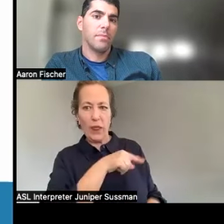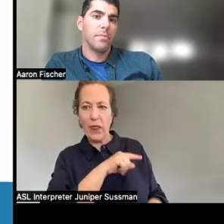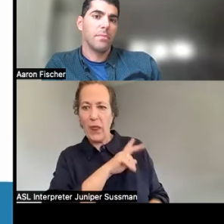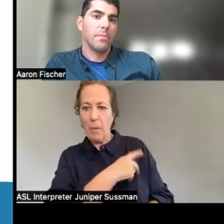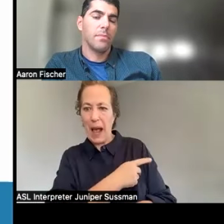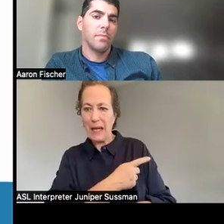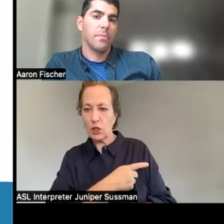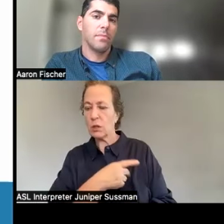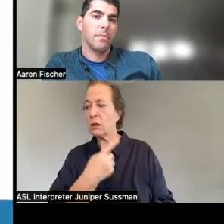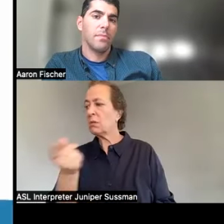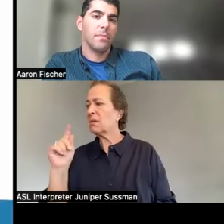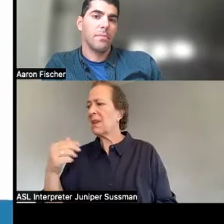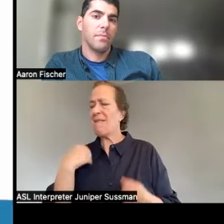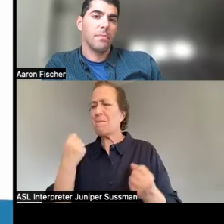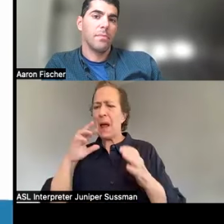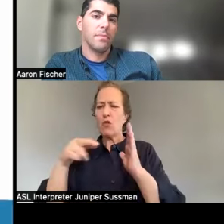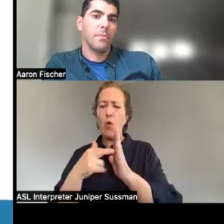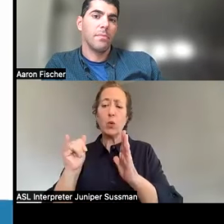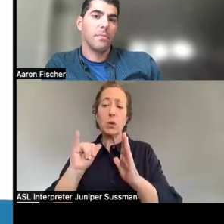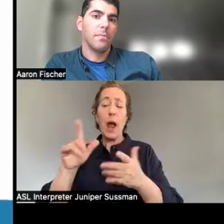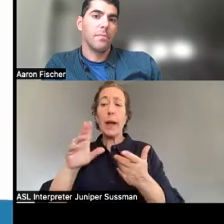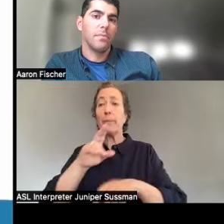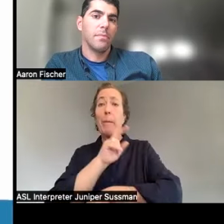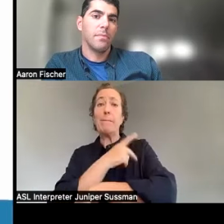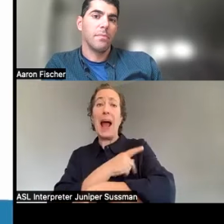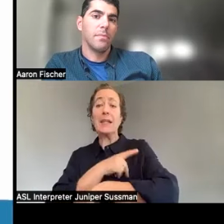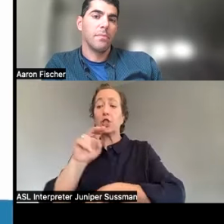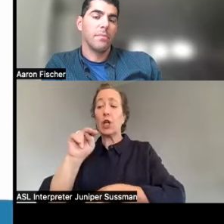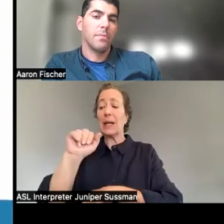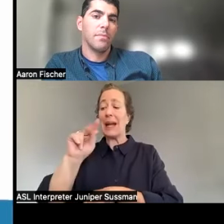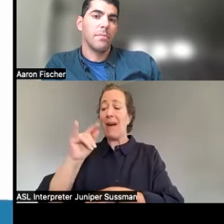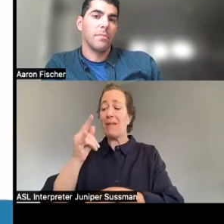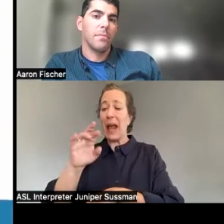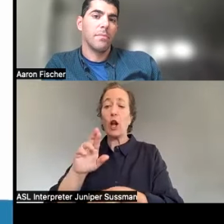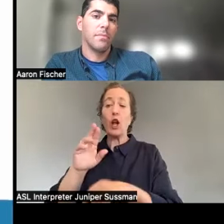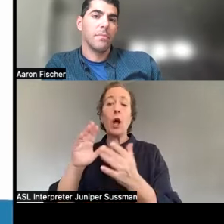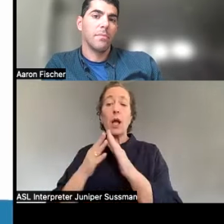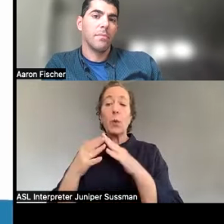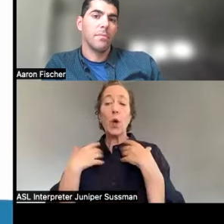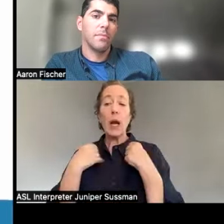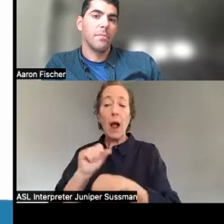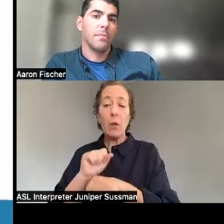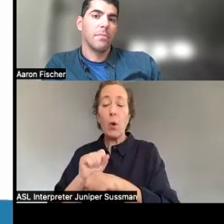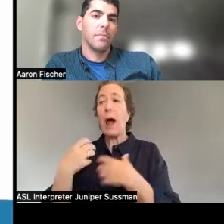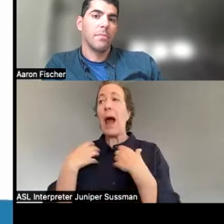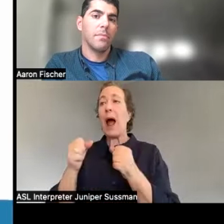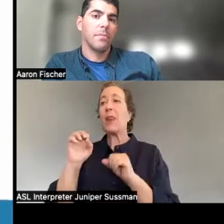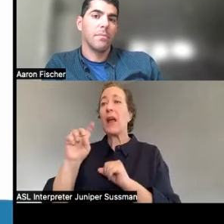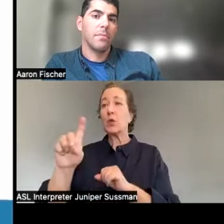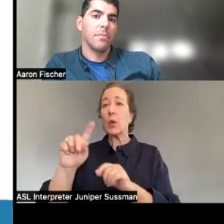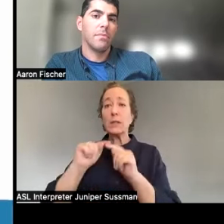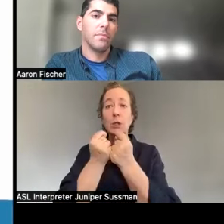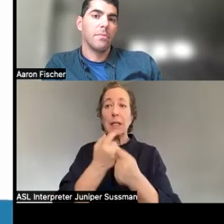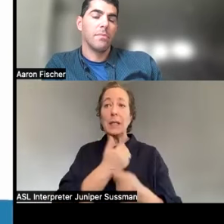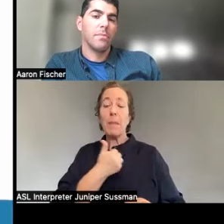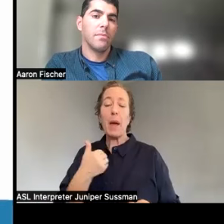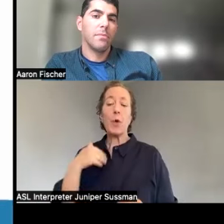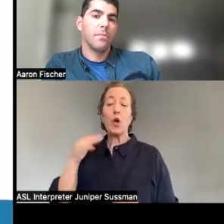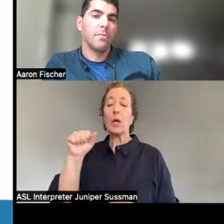roles, such as patient navigator, community health worker, health education team members,